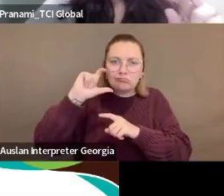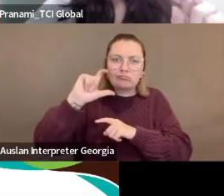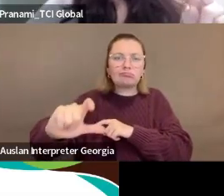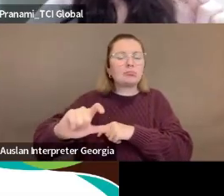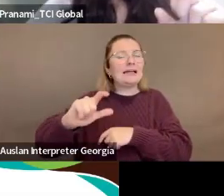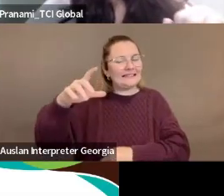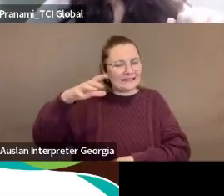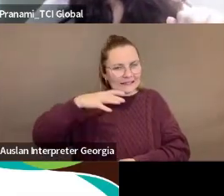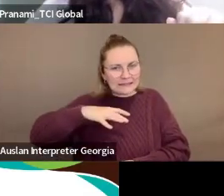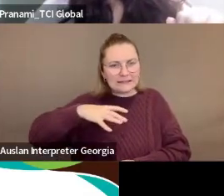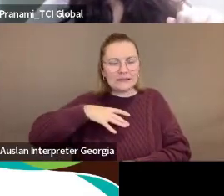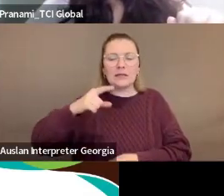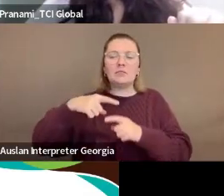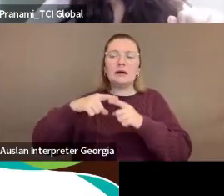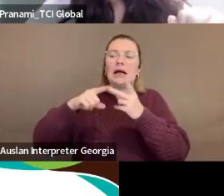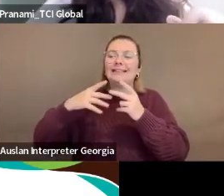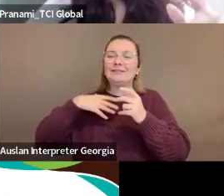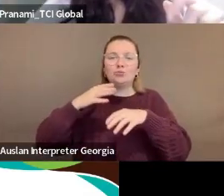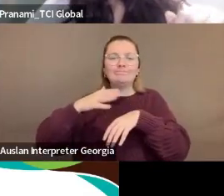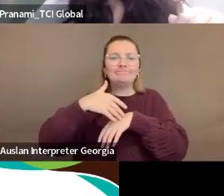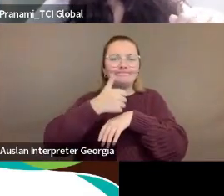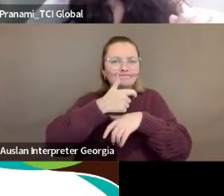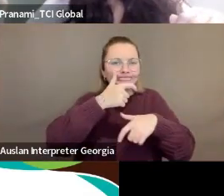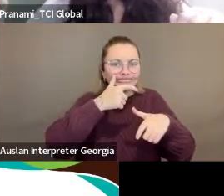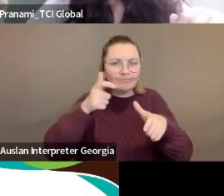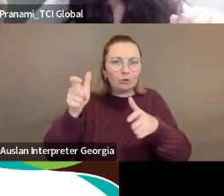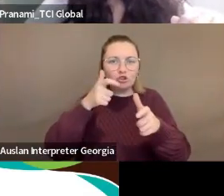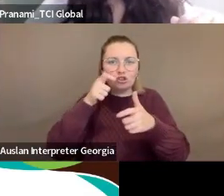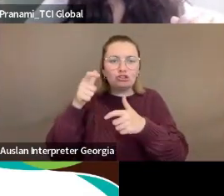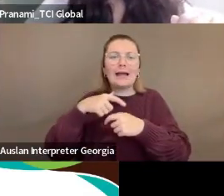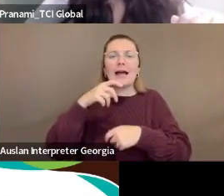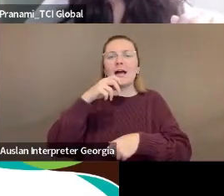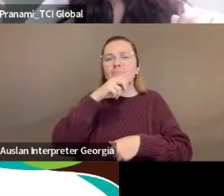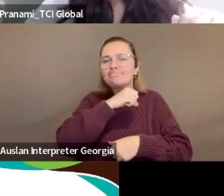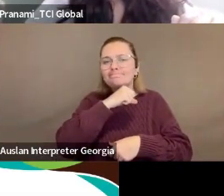have monitoring in place and grievance redressal.